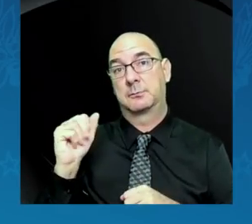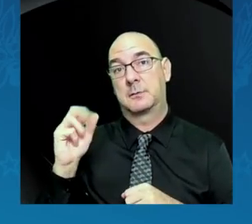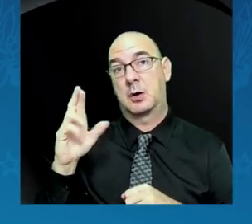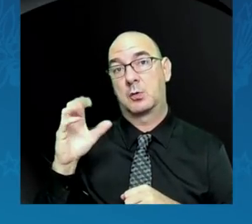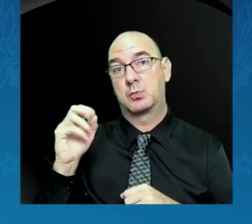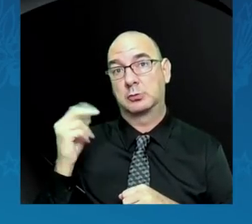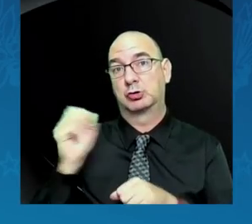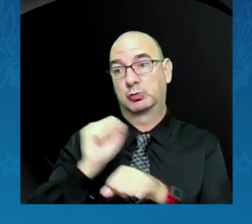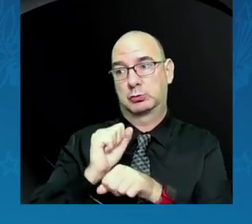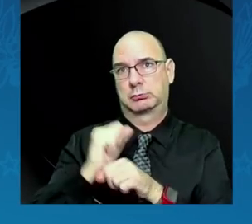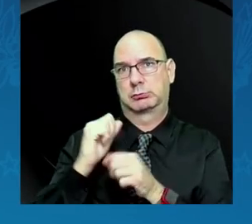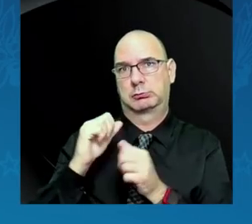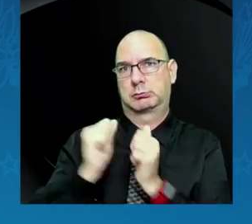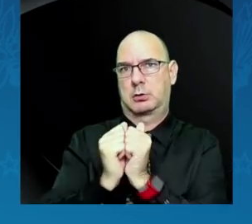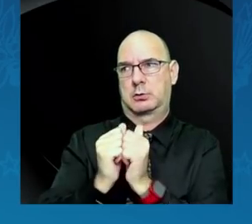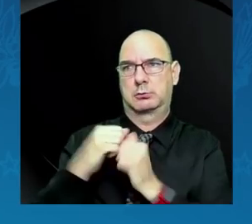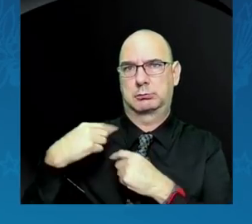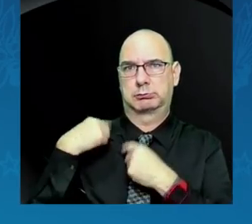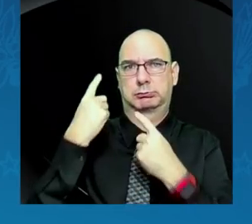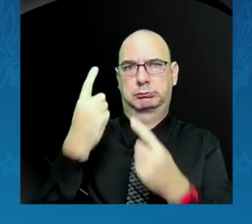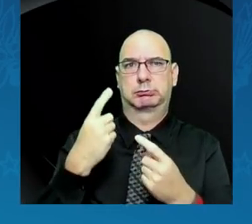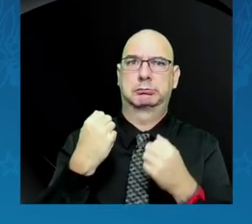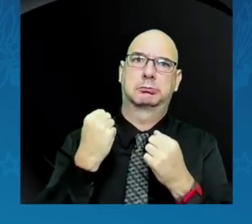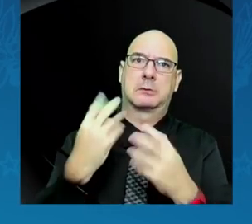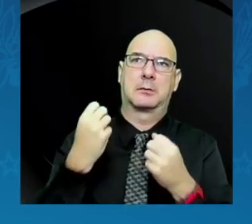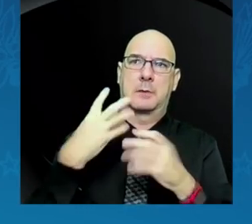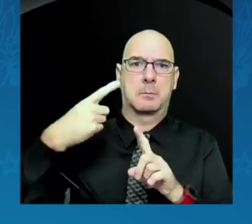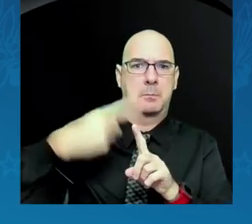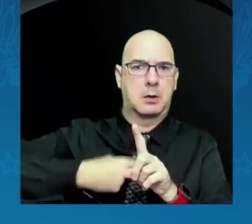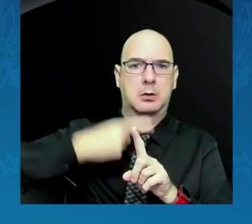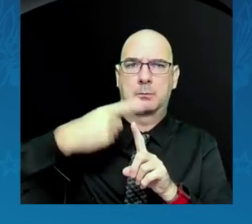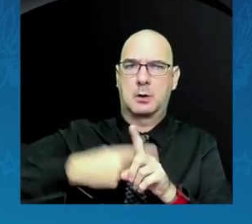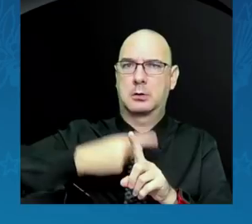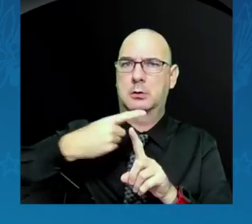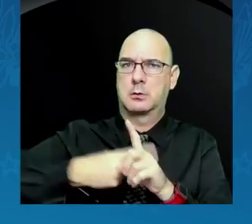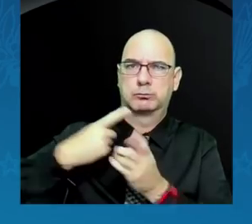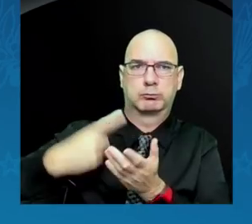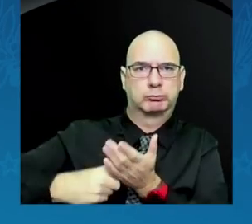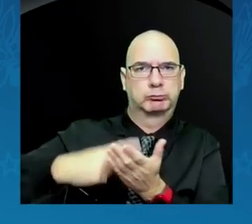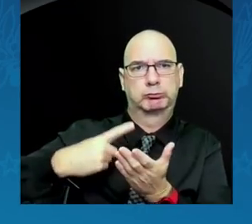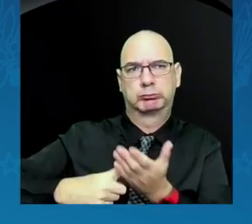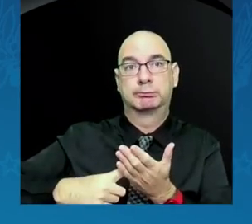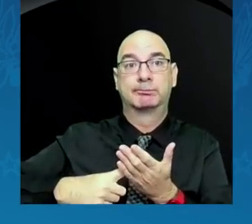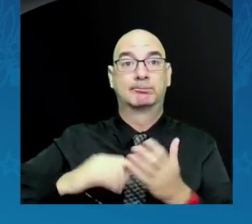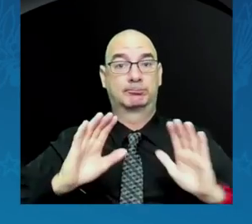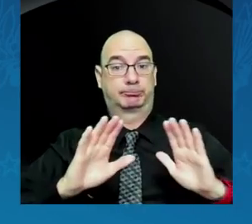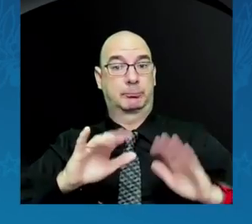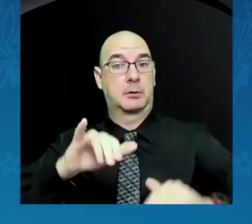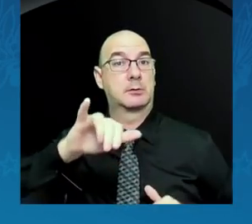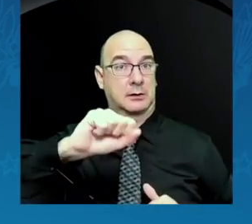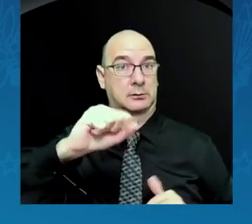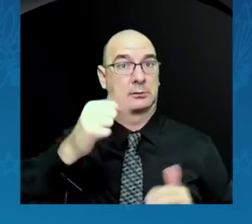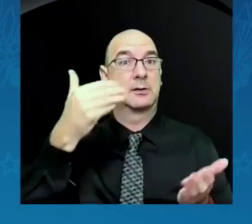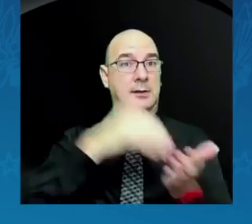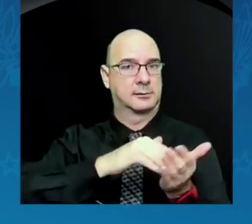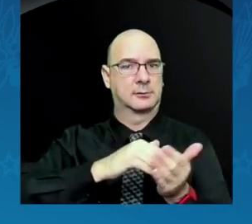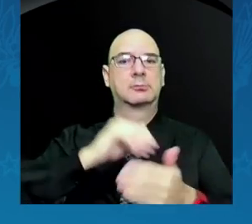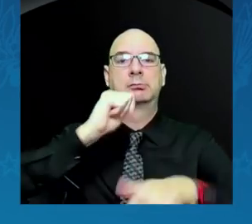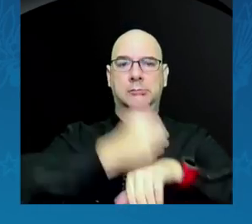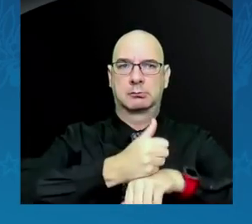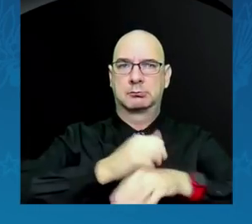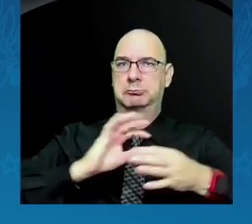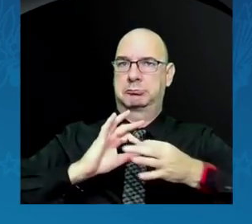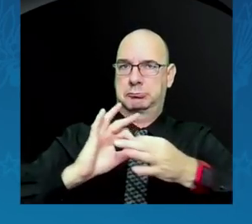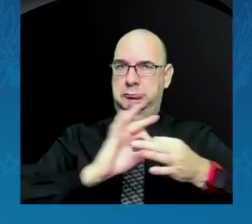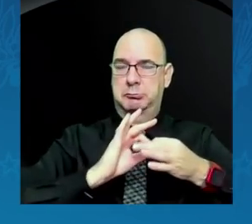last many, many months is, yes, reestablishing relationships, strengthening relationships around